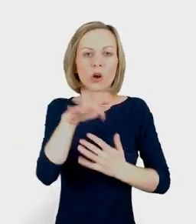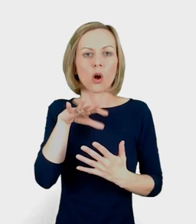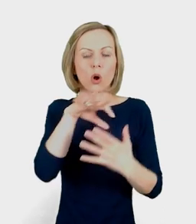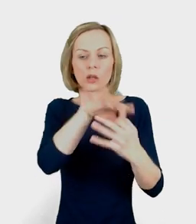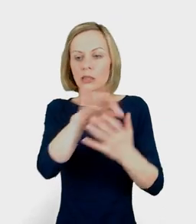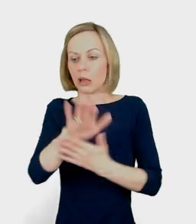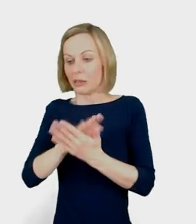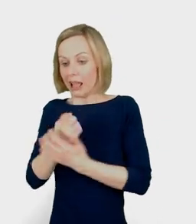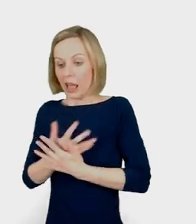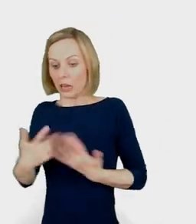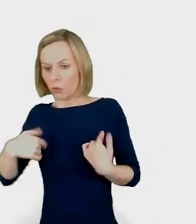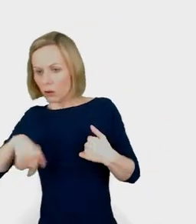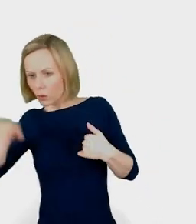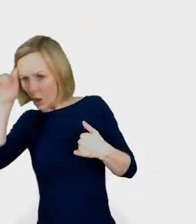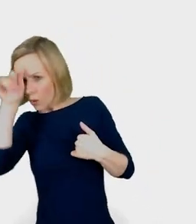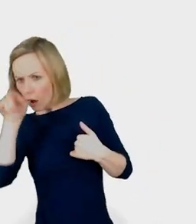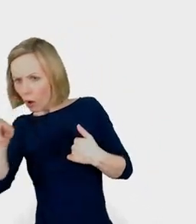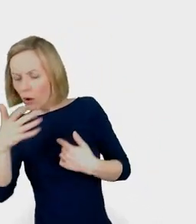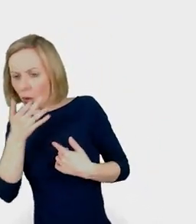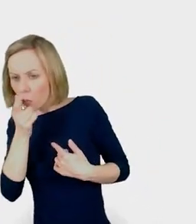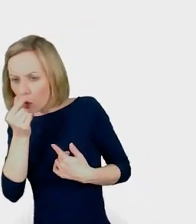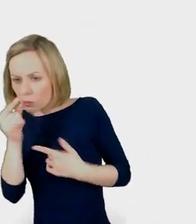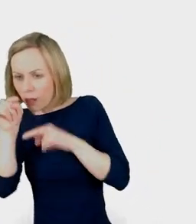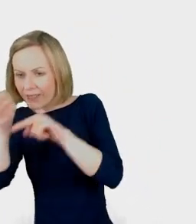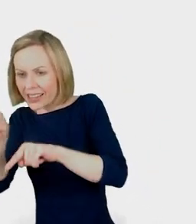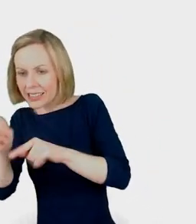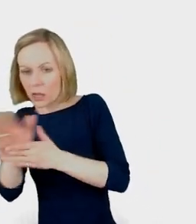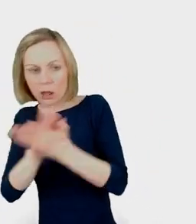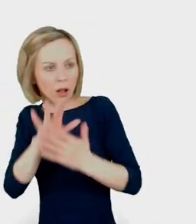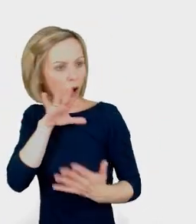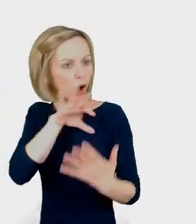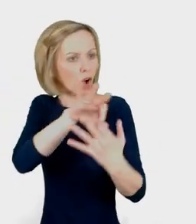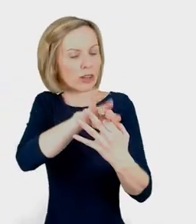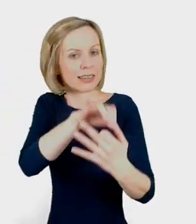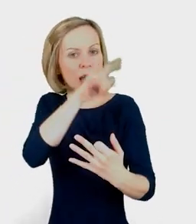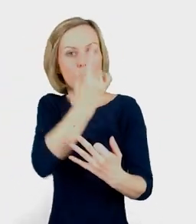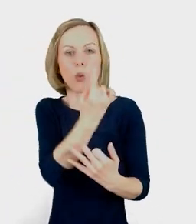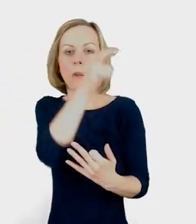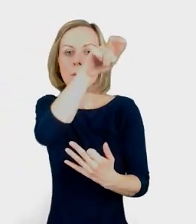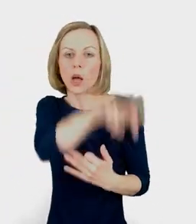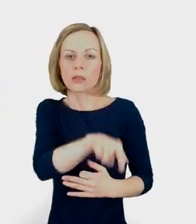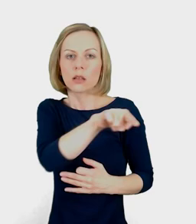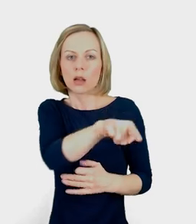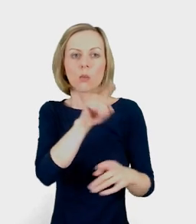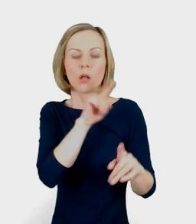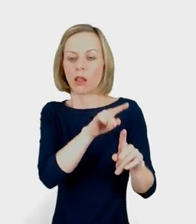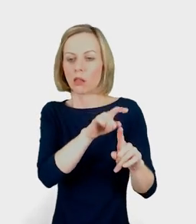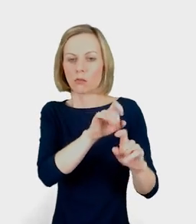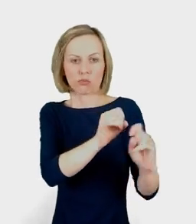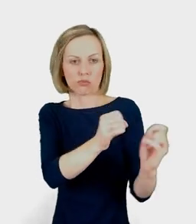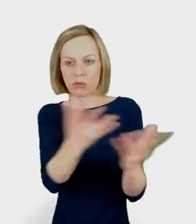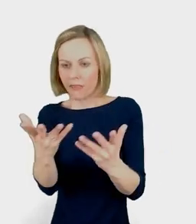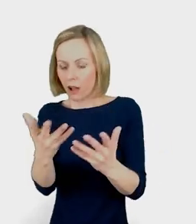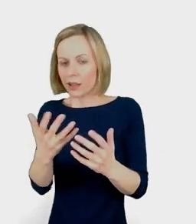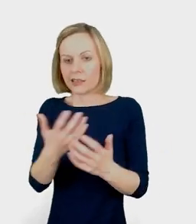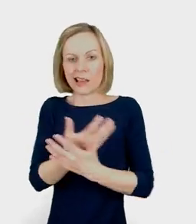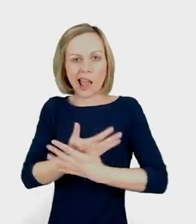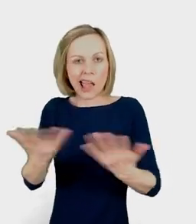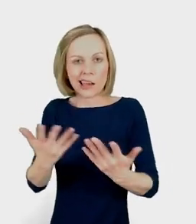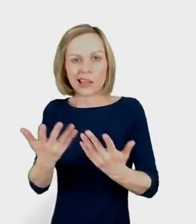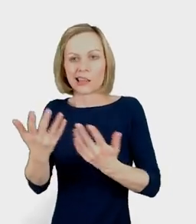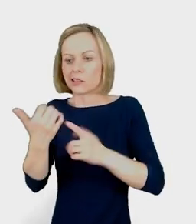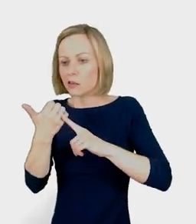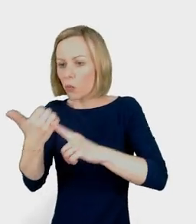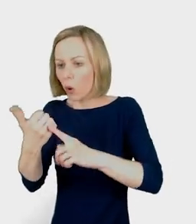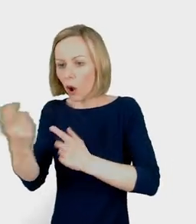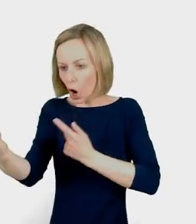a potential victim of modern slavery, they would know who to go to, and this person would provide and coordinate